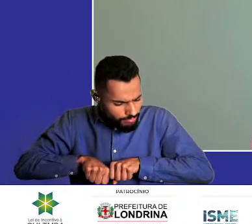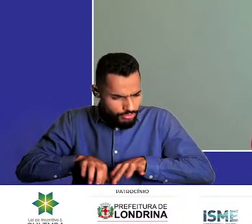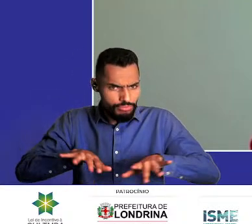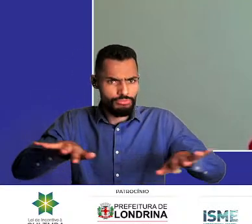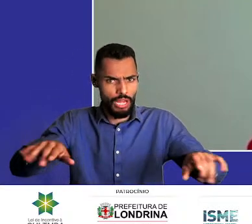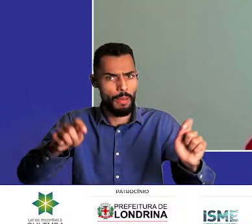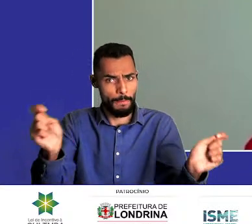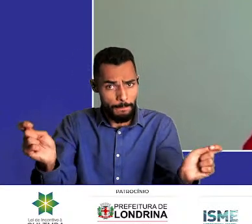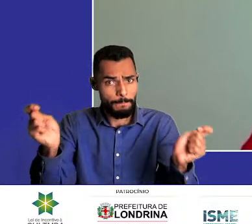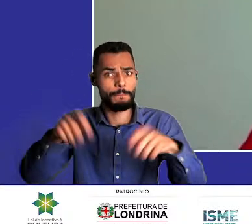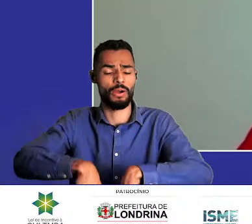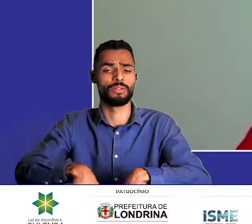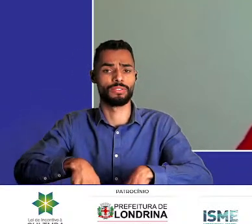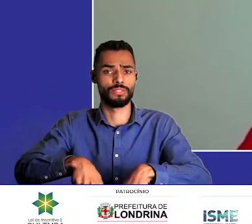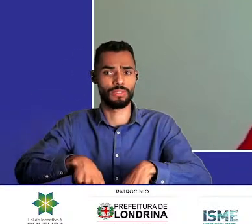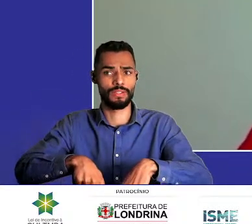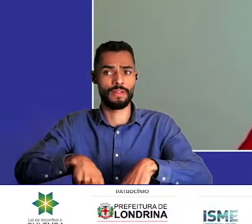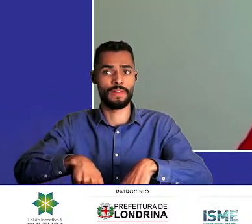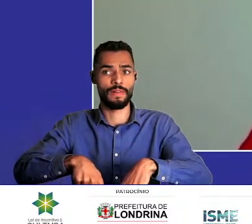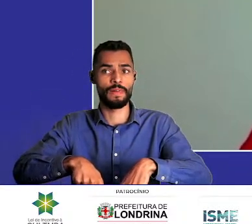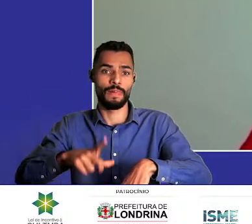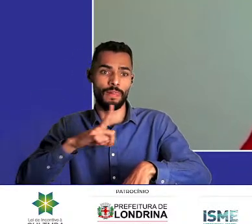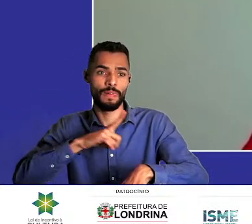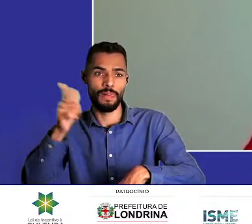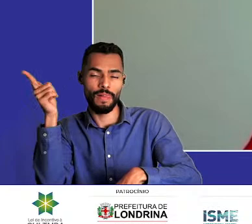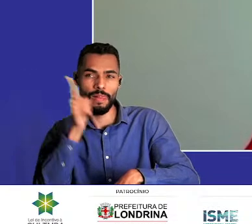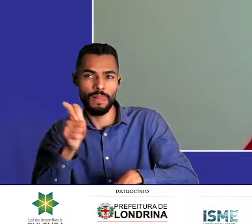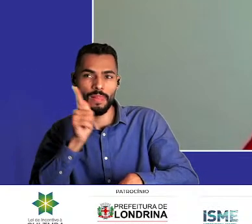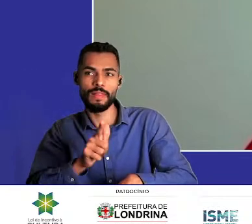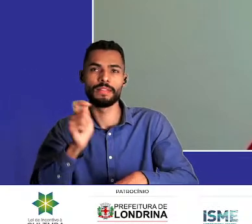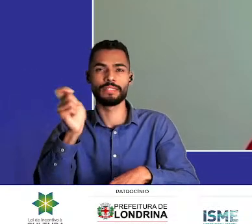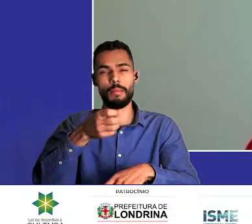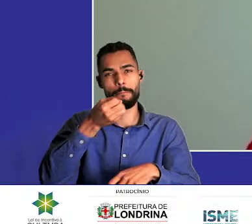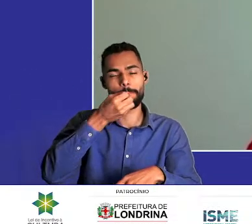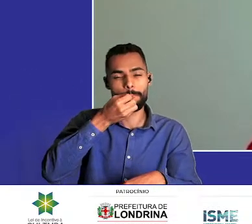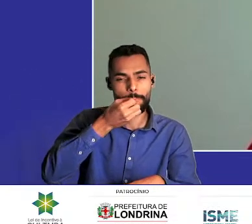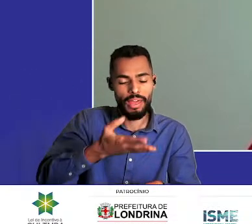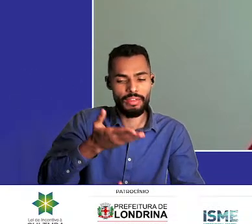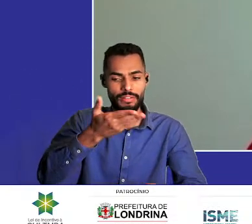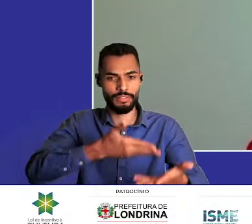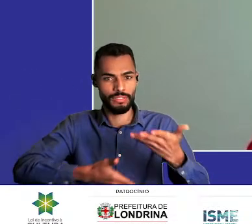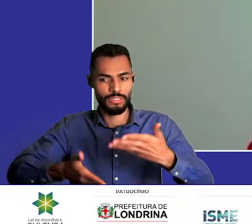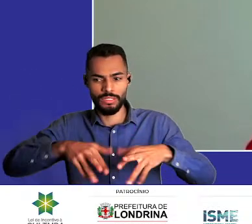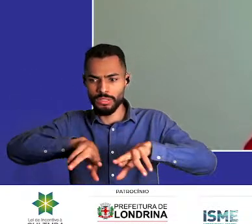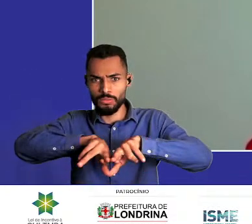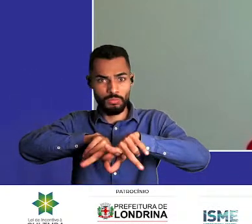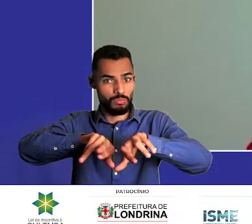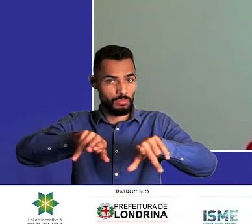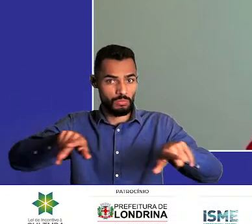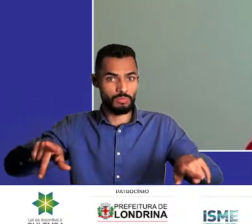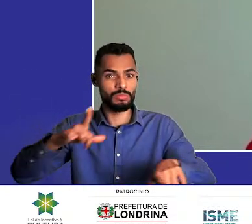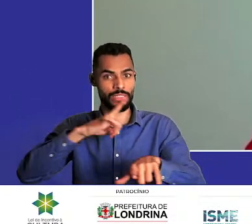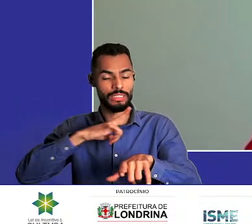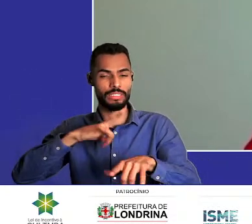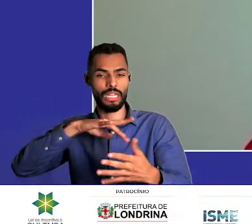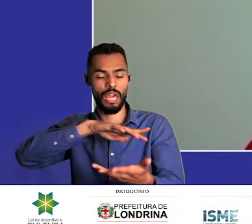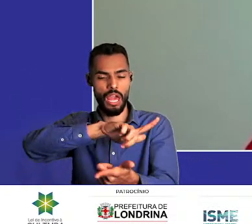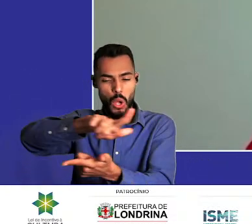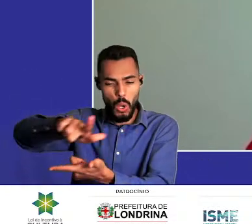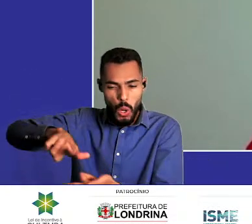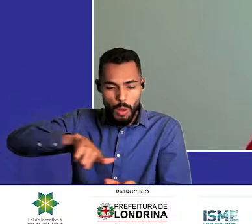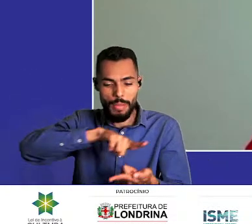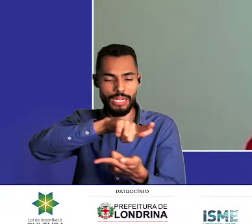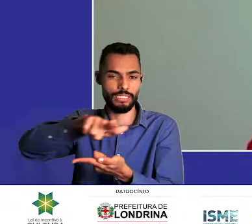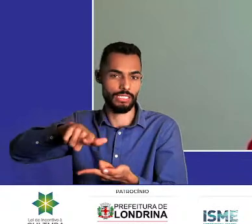mutually beneficial manner in the face of the pressures from globalization and international trade